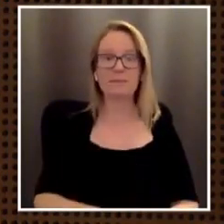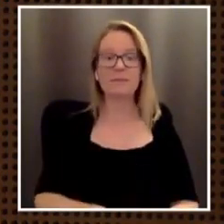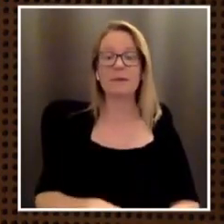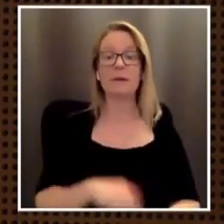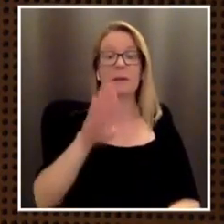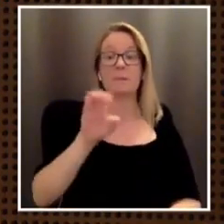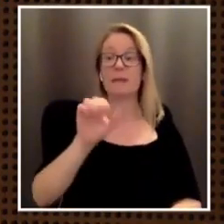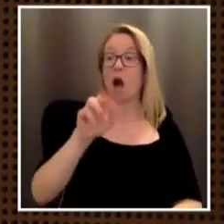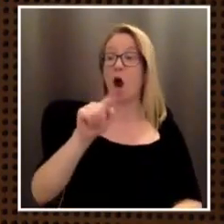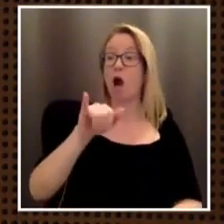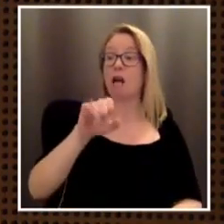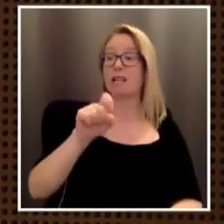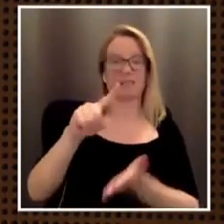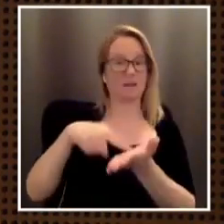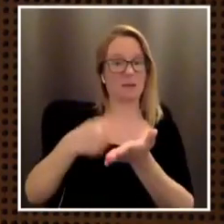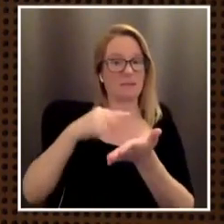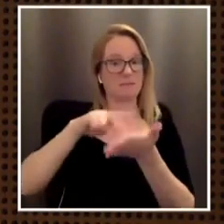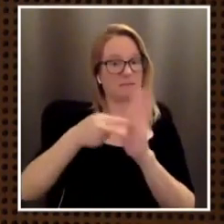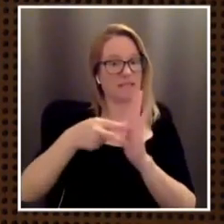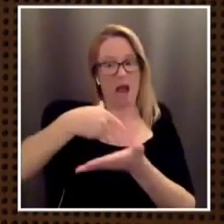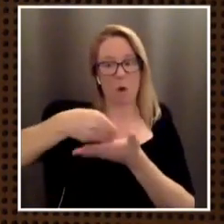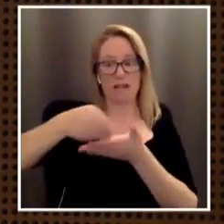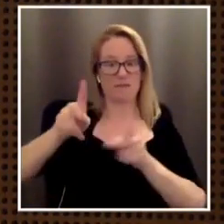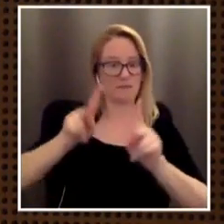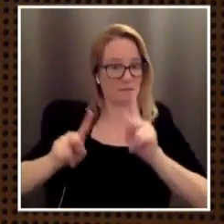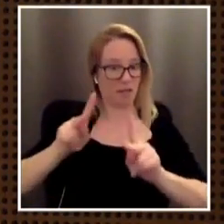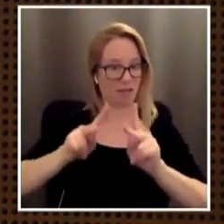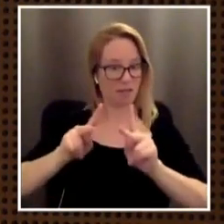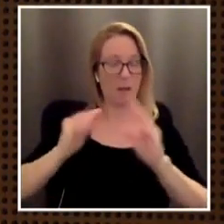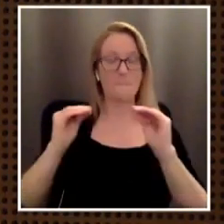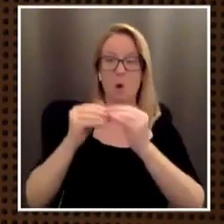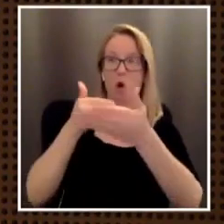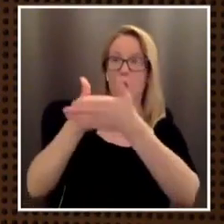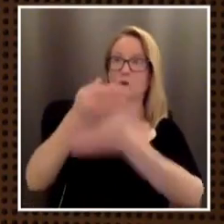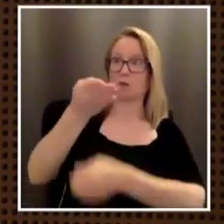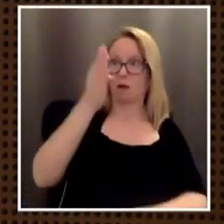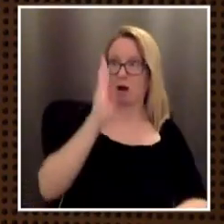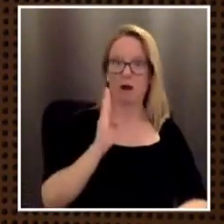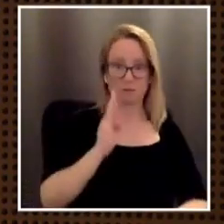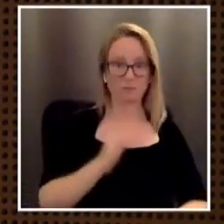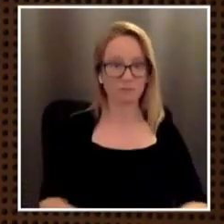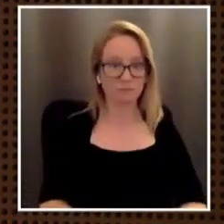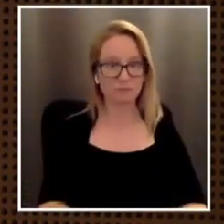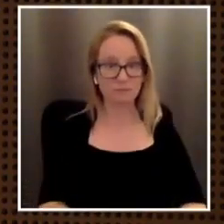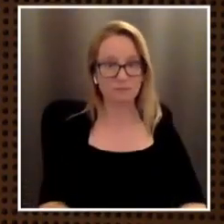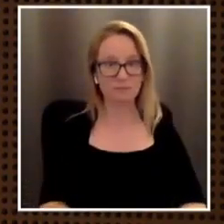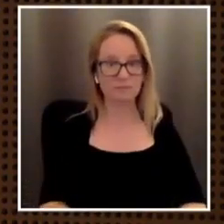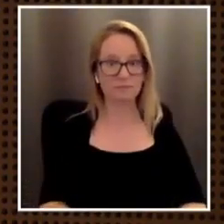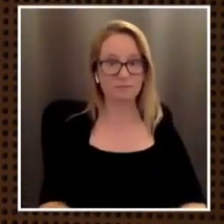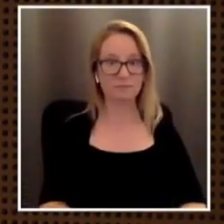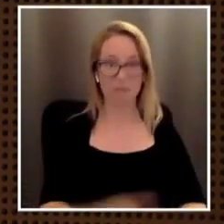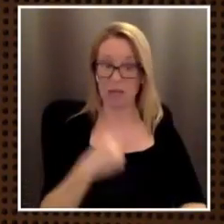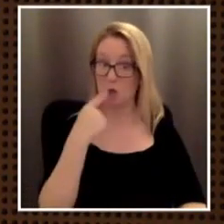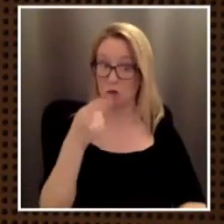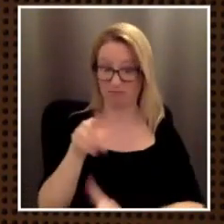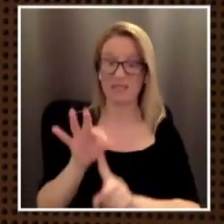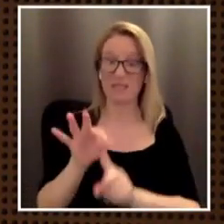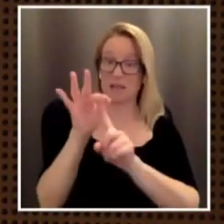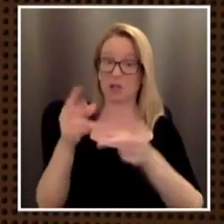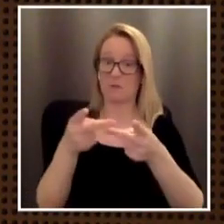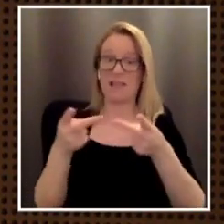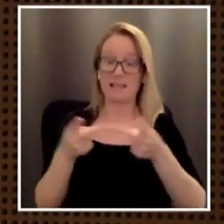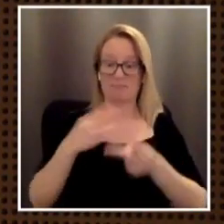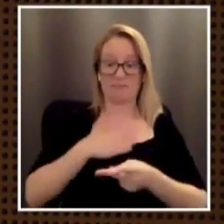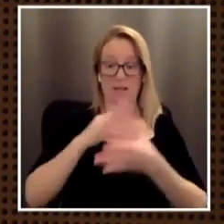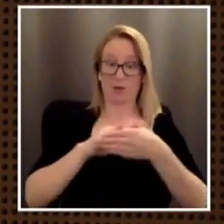artist is sometimes to be outside the people and closer to God. I told you she had a special place in my story.